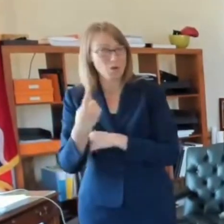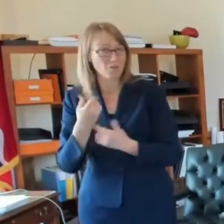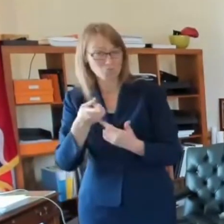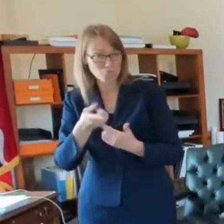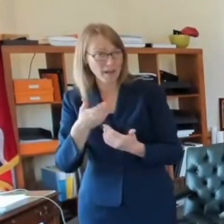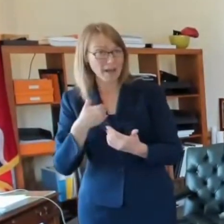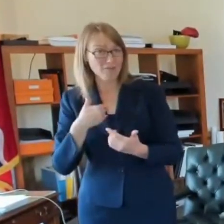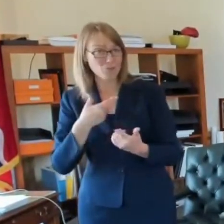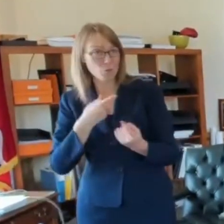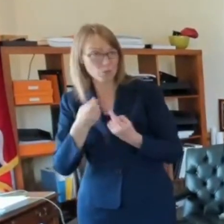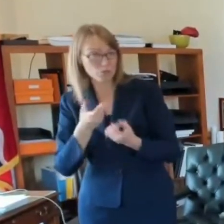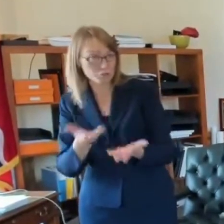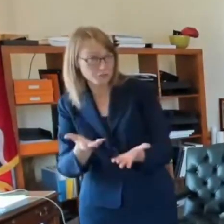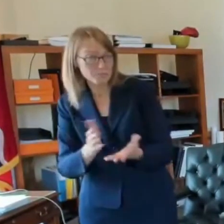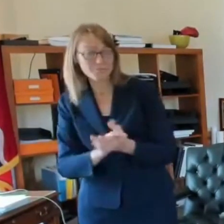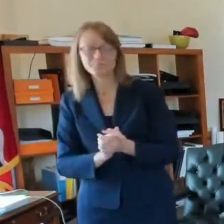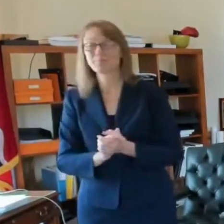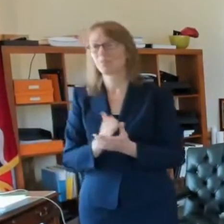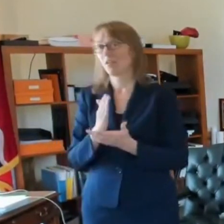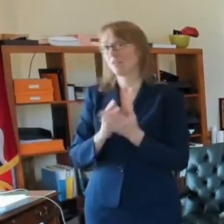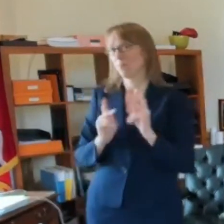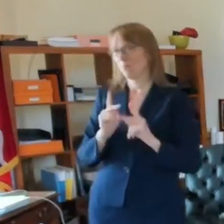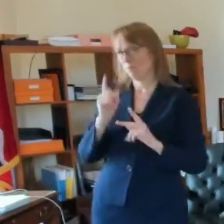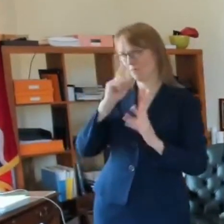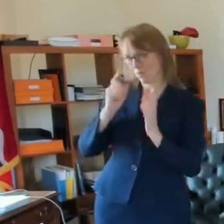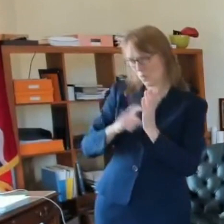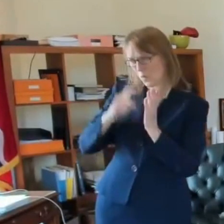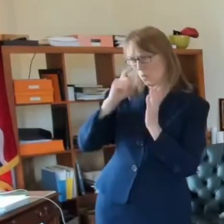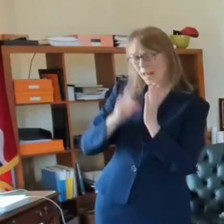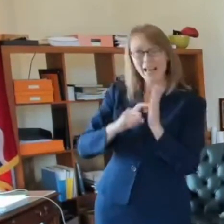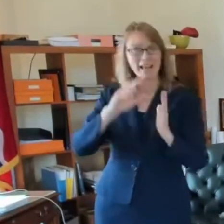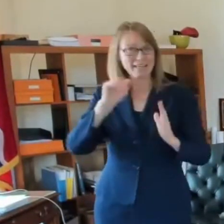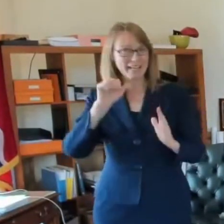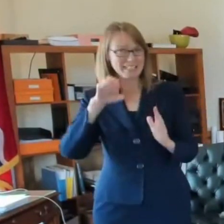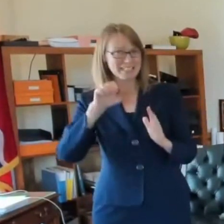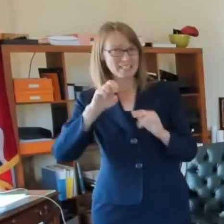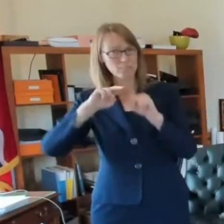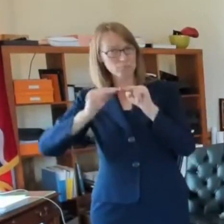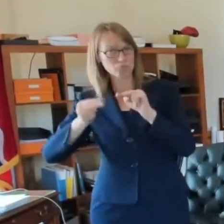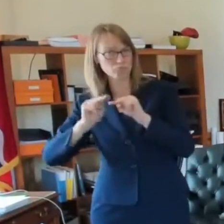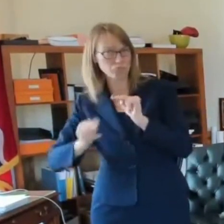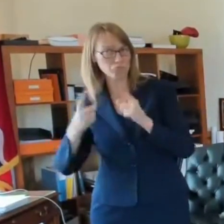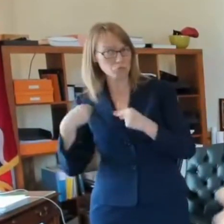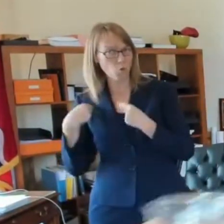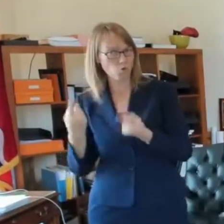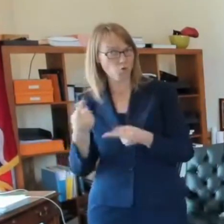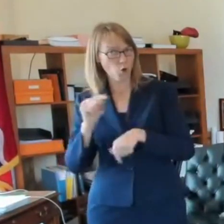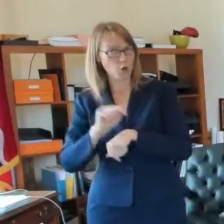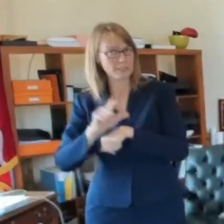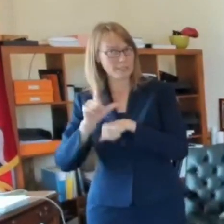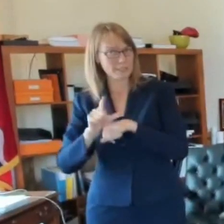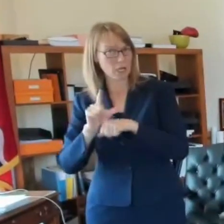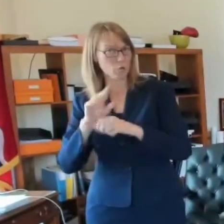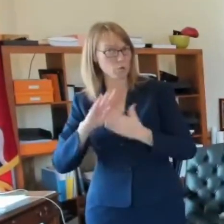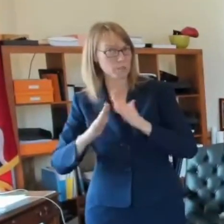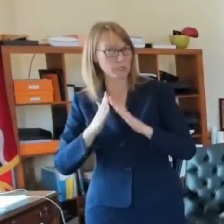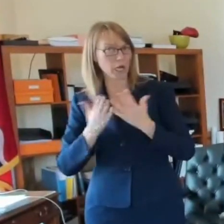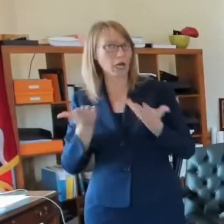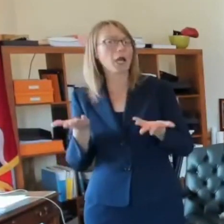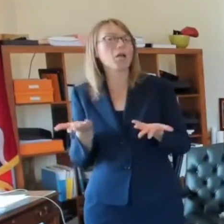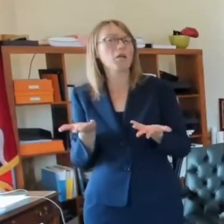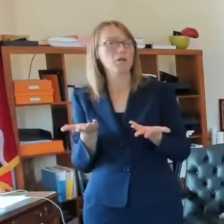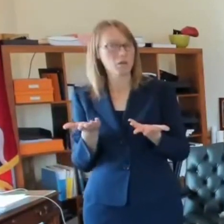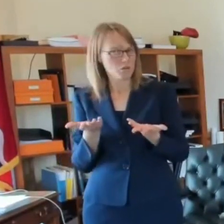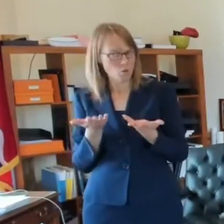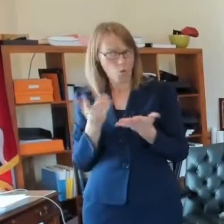that the cases in the city have been trending downward, and what you contribute that trend to leading